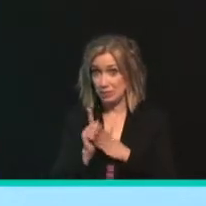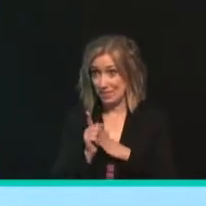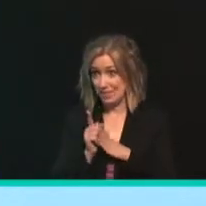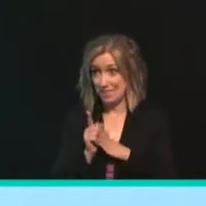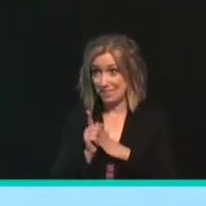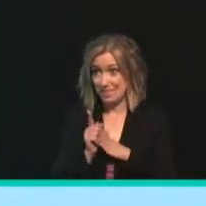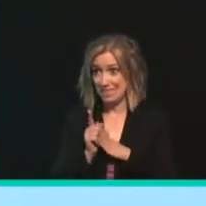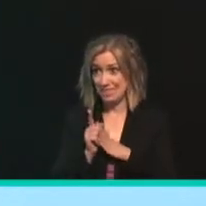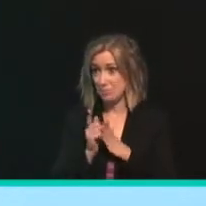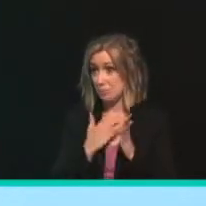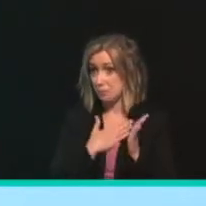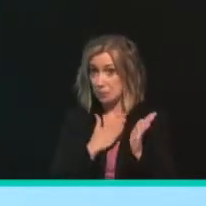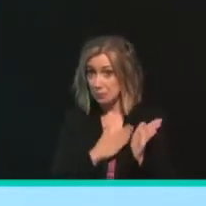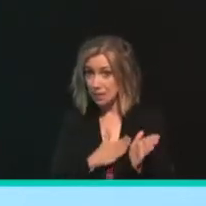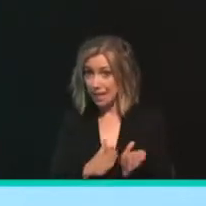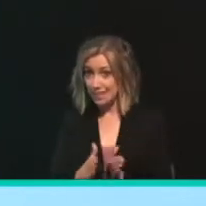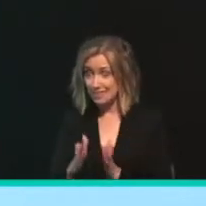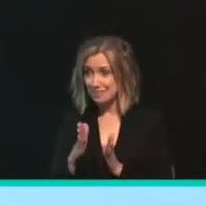is to highlight